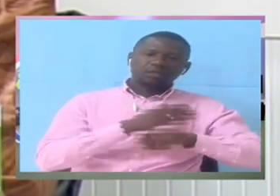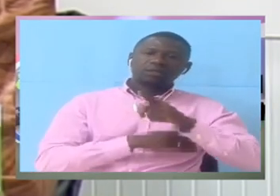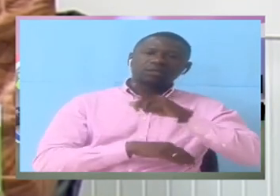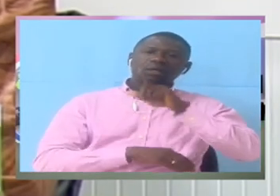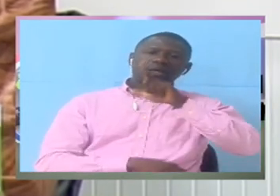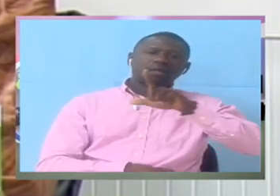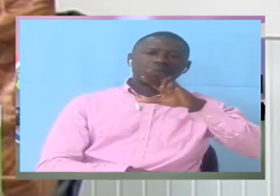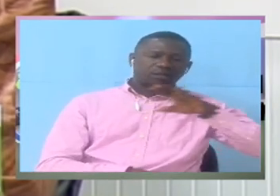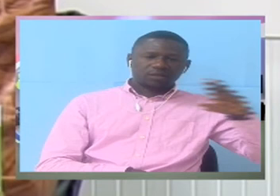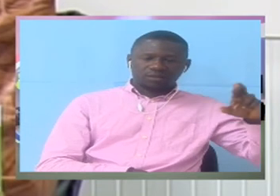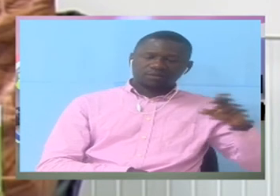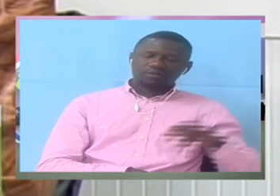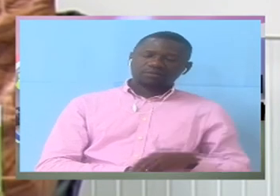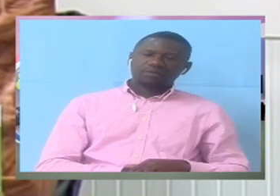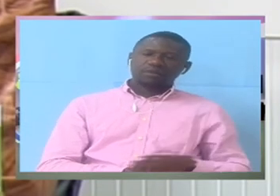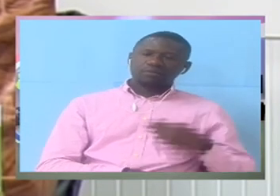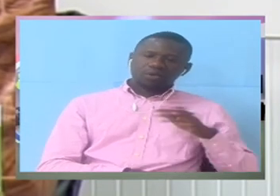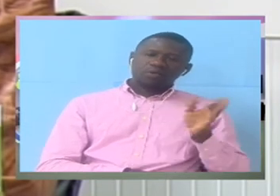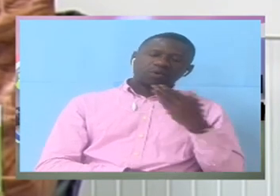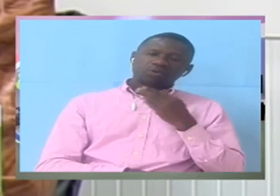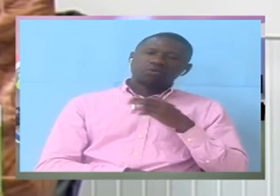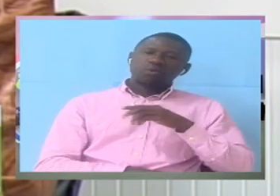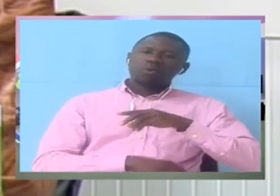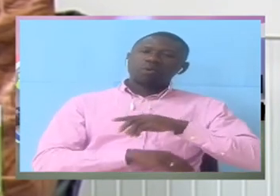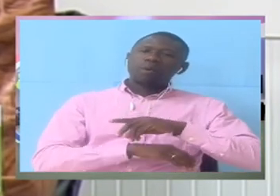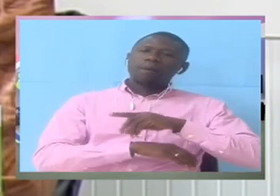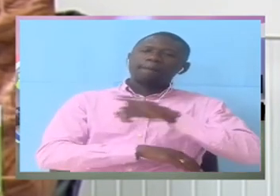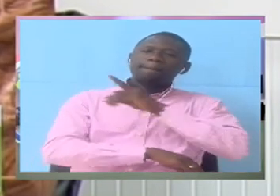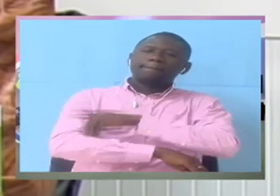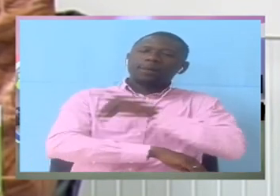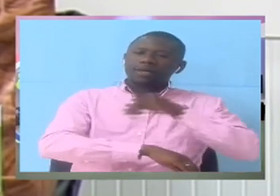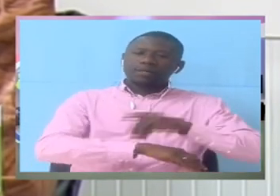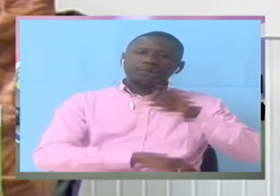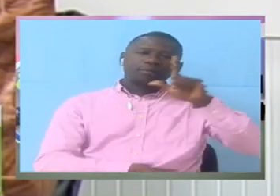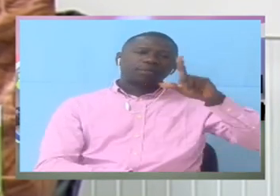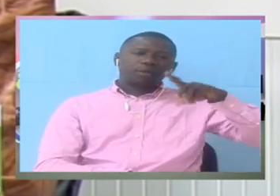primary school. I attended primary school at the Pakalinding primary school.